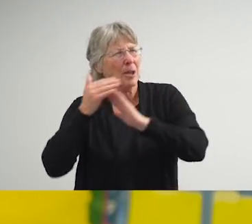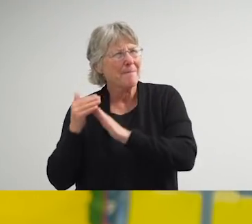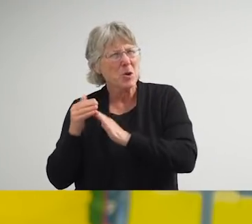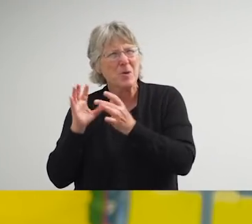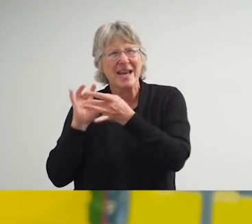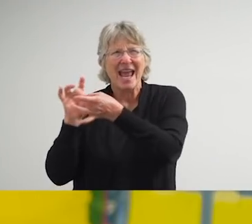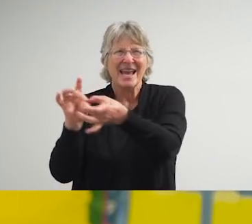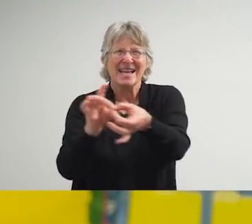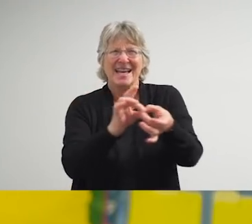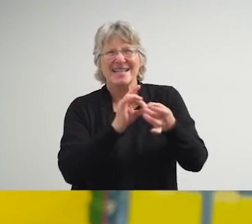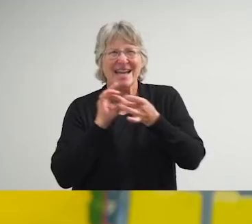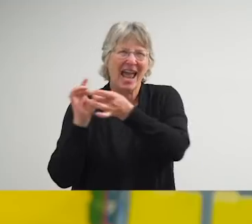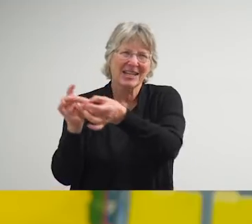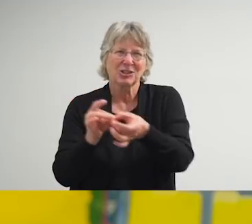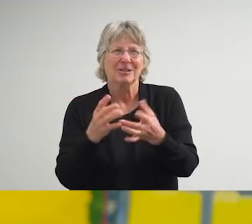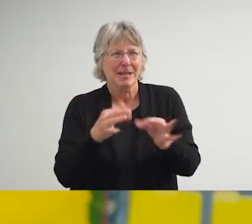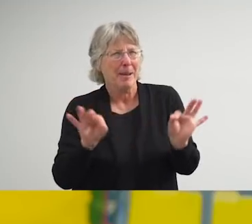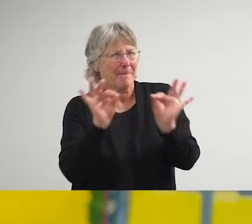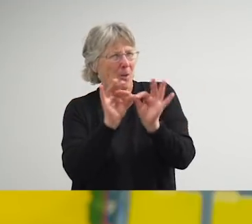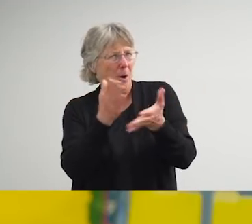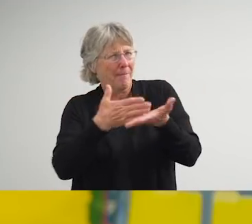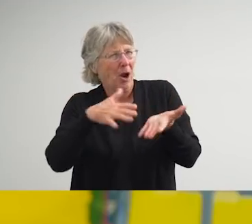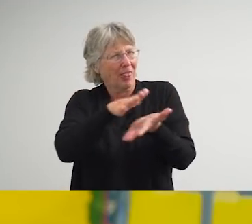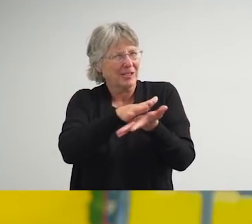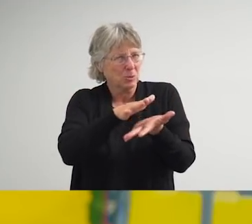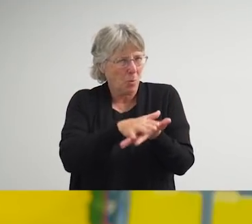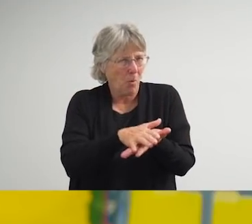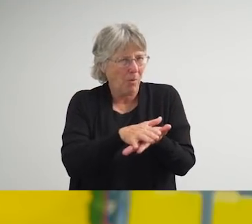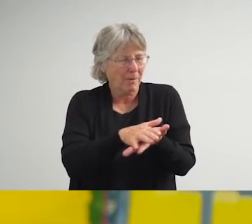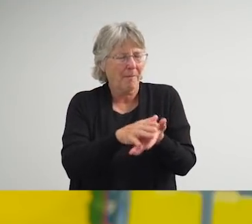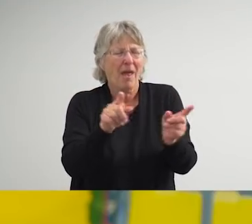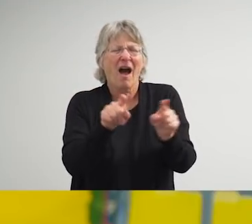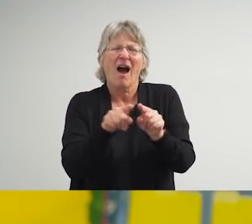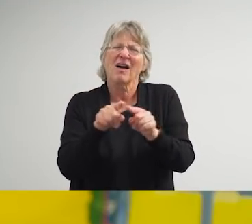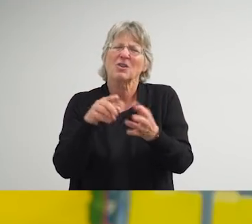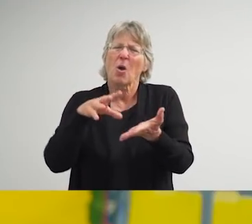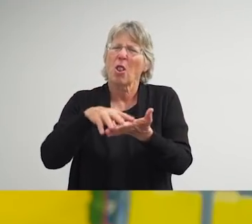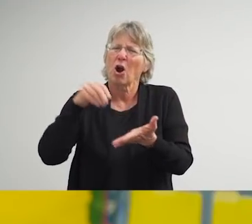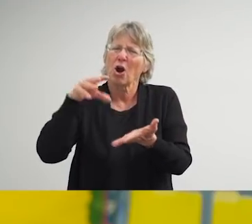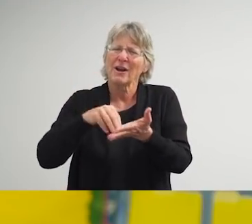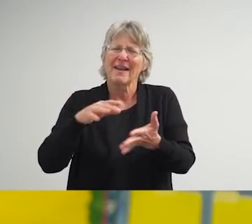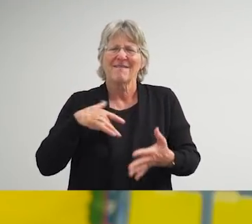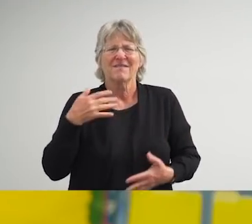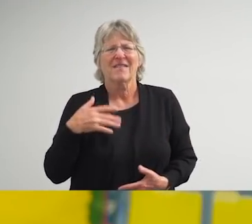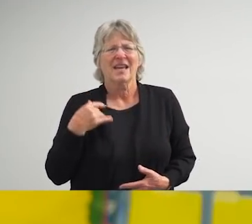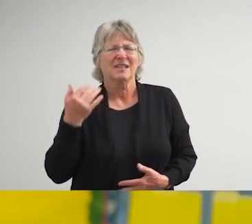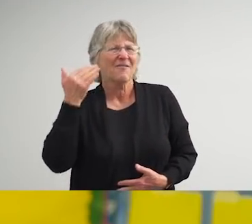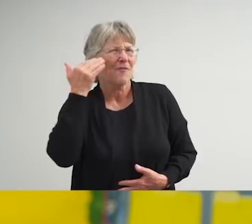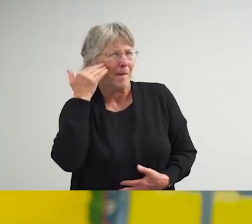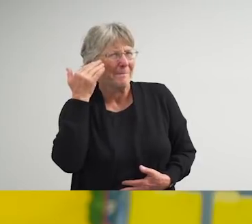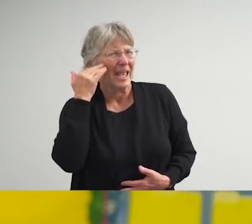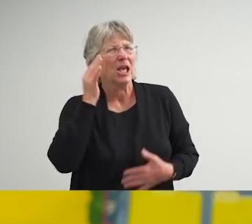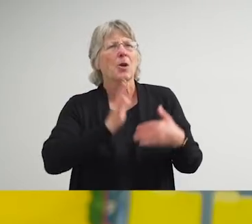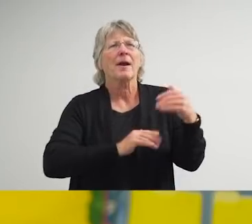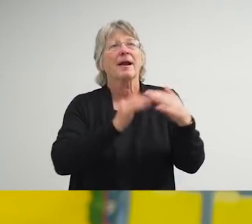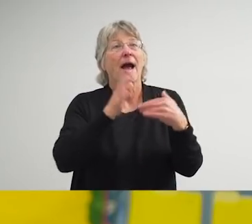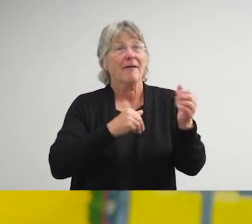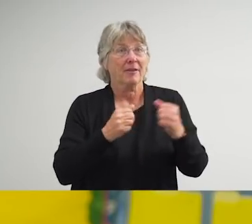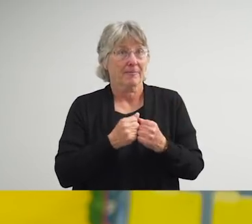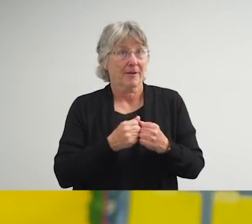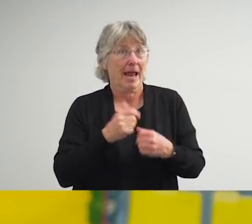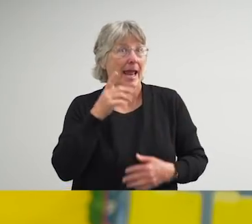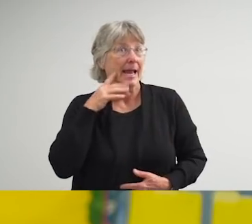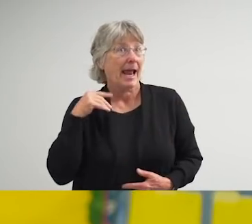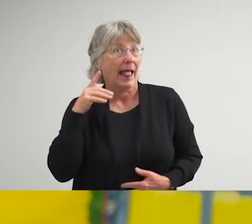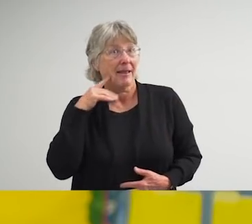the hallmark of our schools, and where learning feels familiar and comfortable. The California Department of